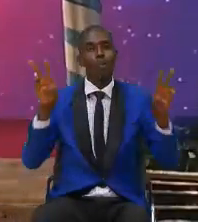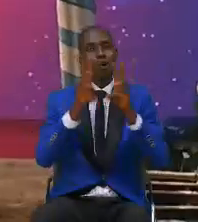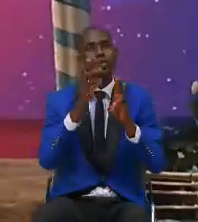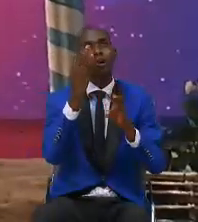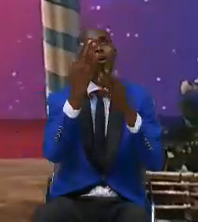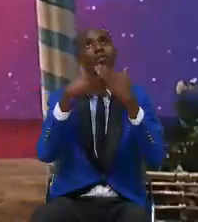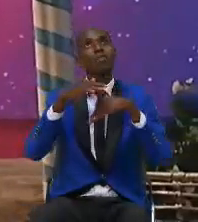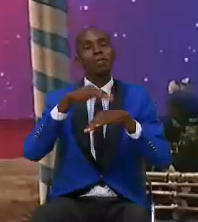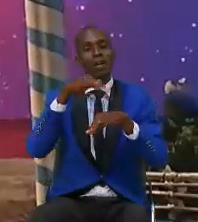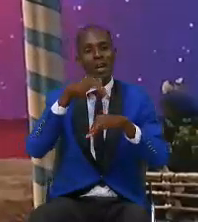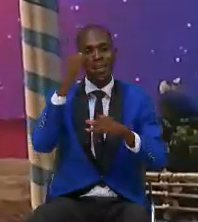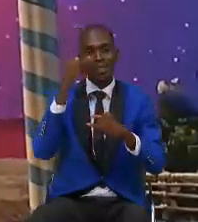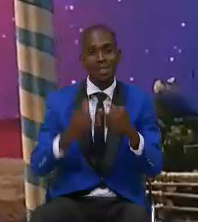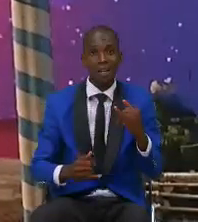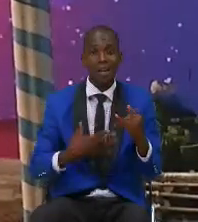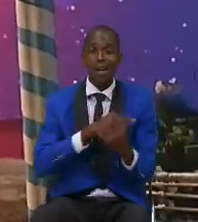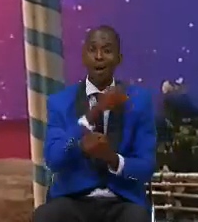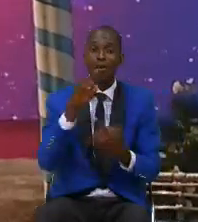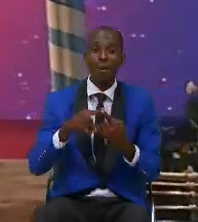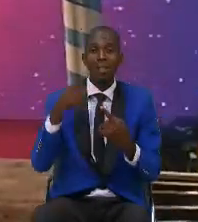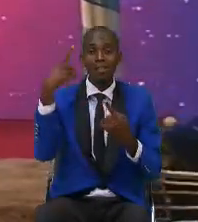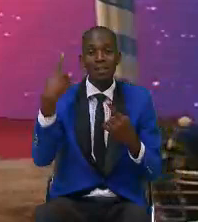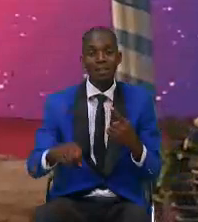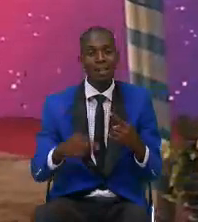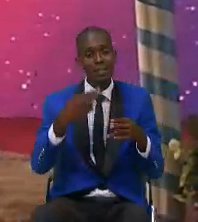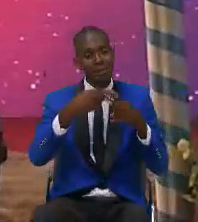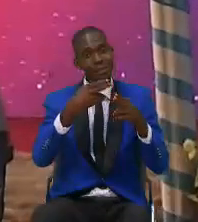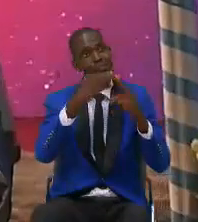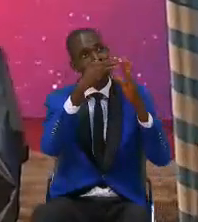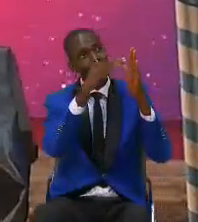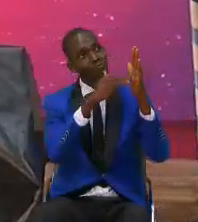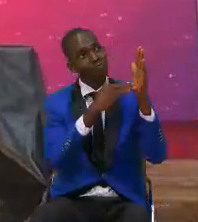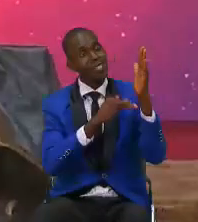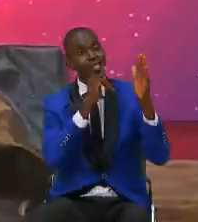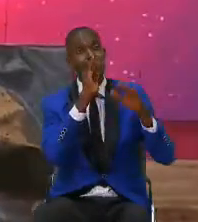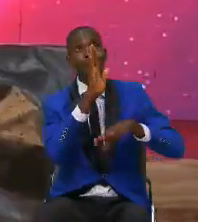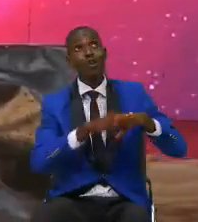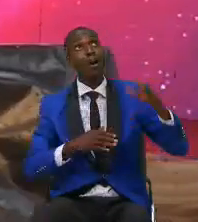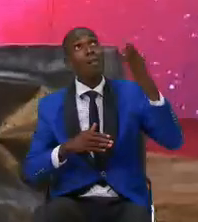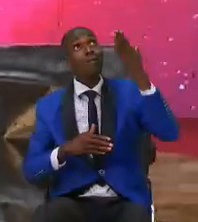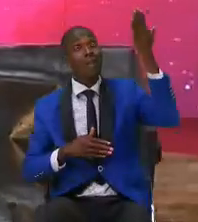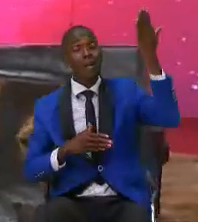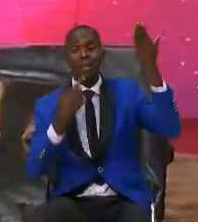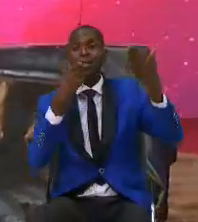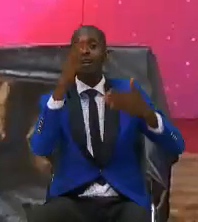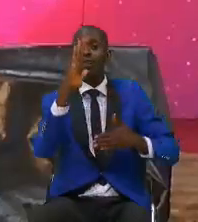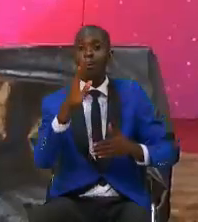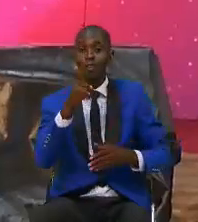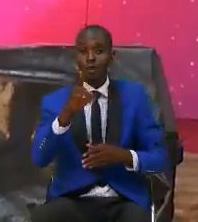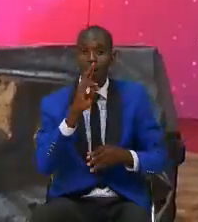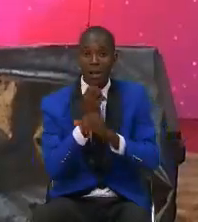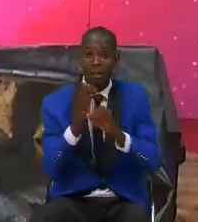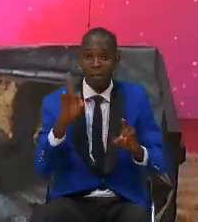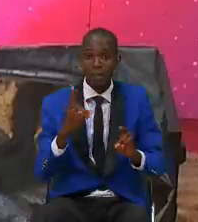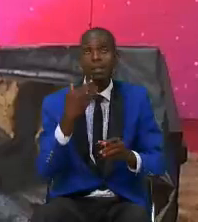of heaven at last. And when the roll is called up yonder, thank God if you